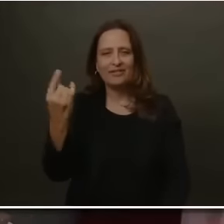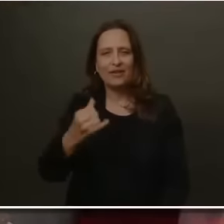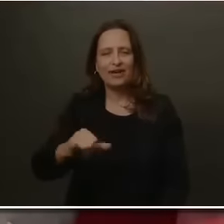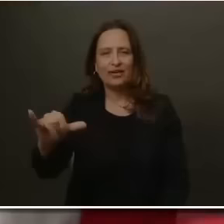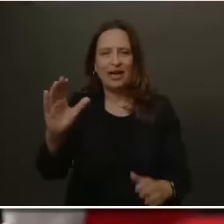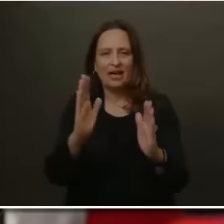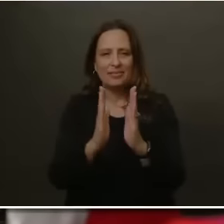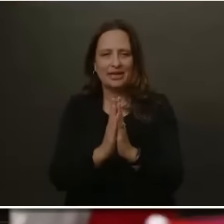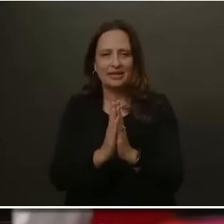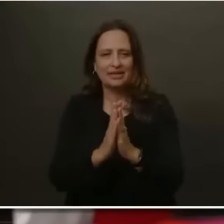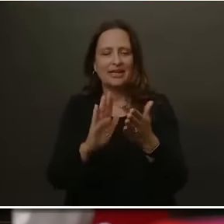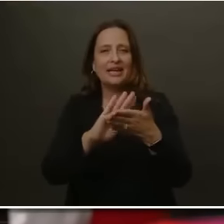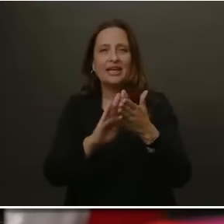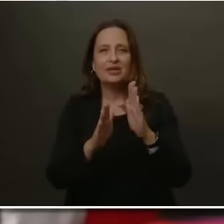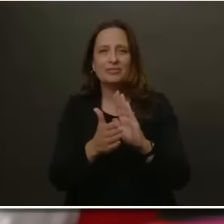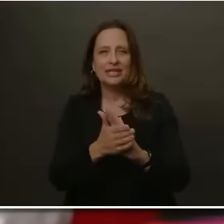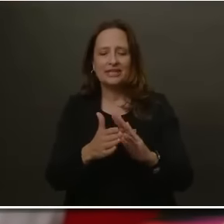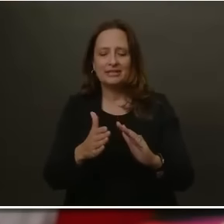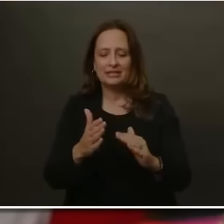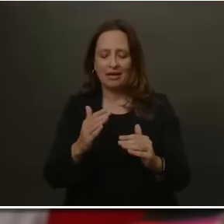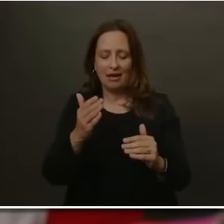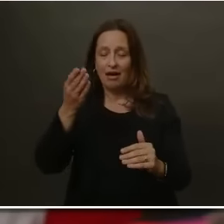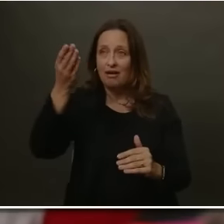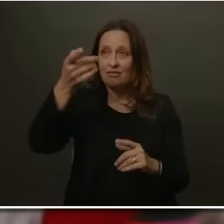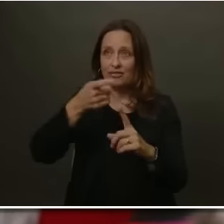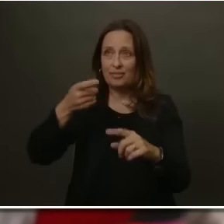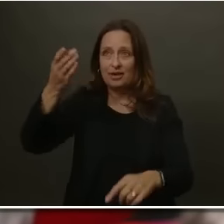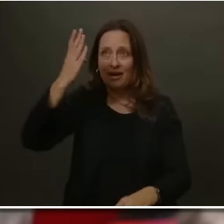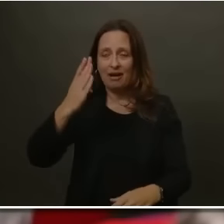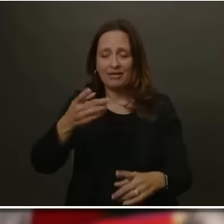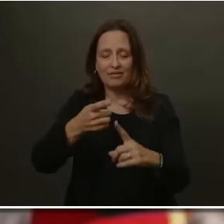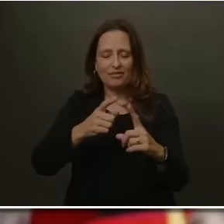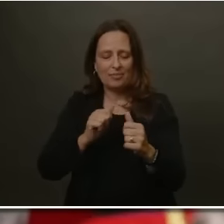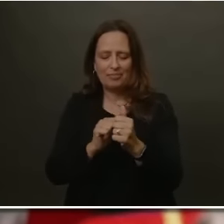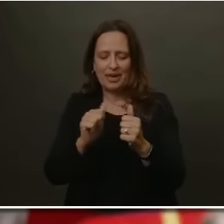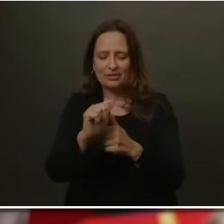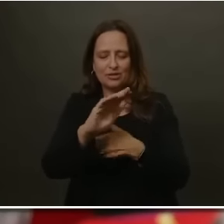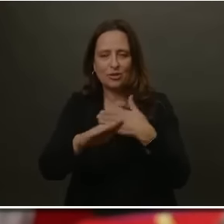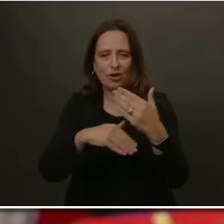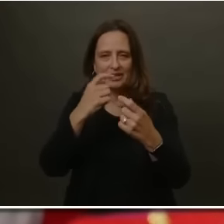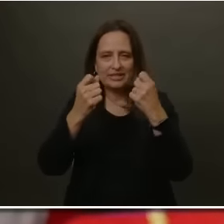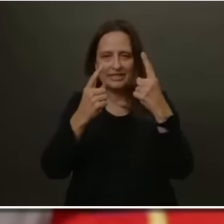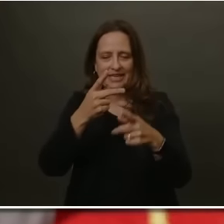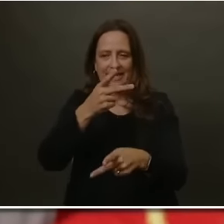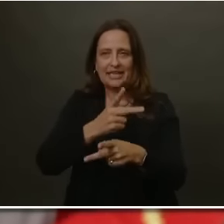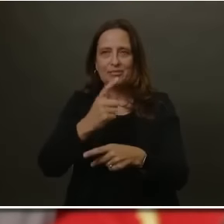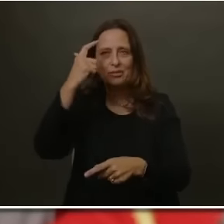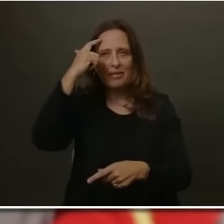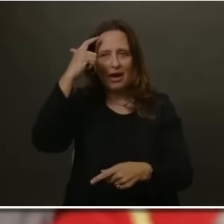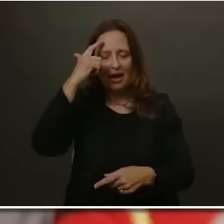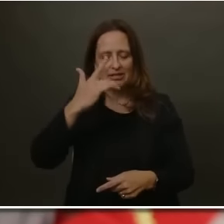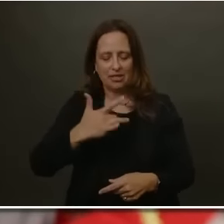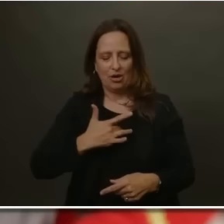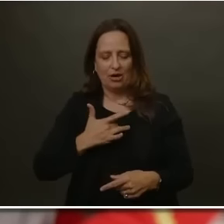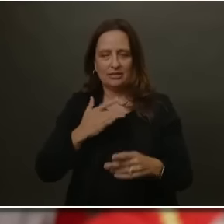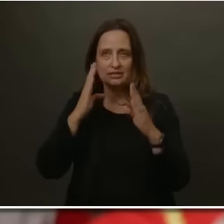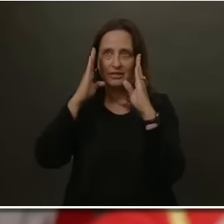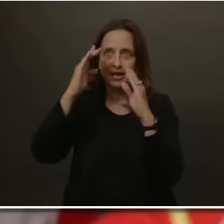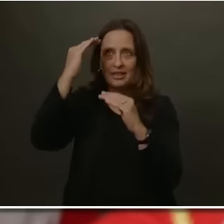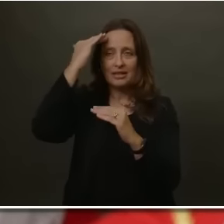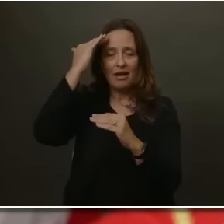Amen. The peace of God which passes all understanding, keep your hearts and minds in the knowledge and love of God and of God's Son,